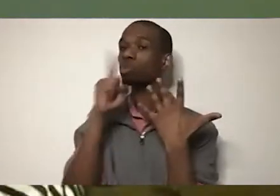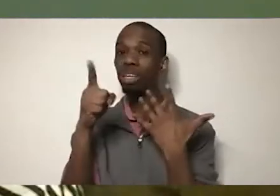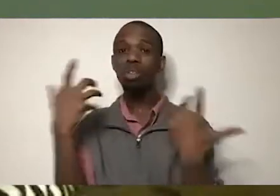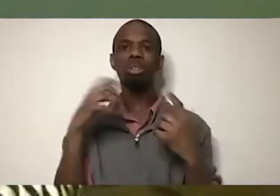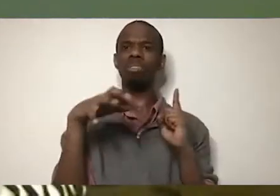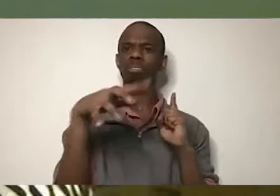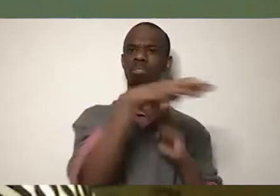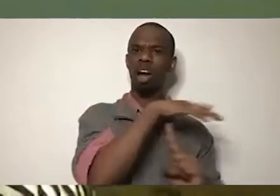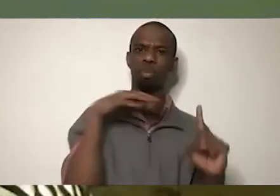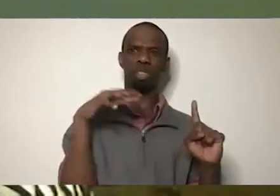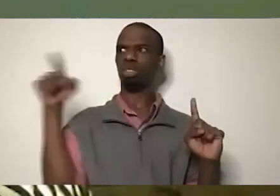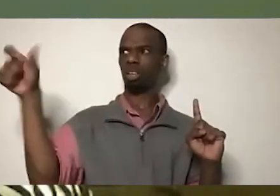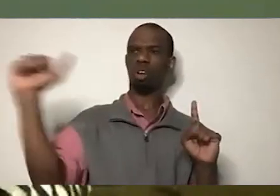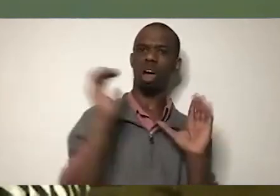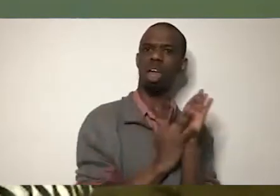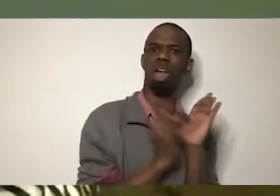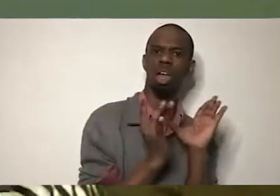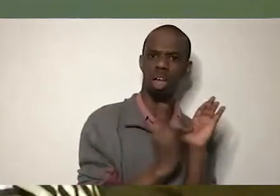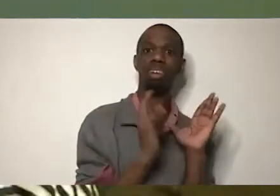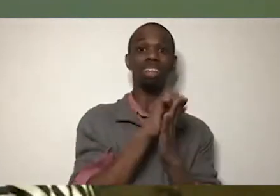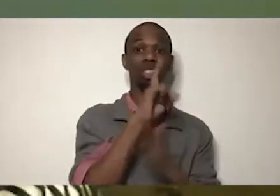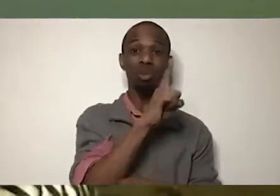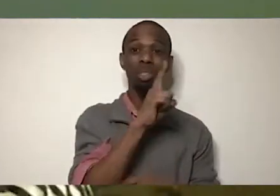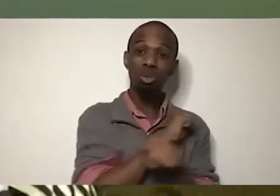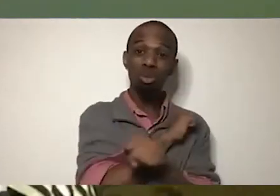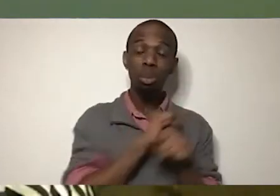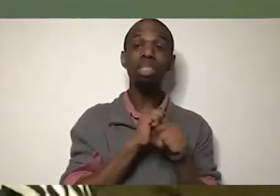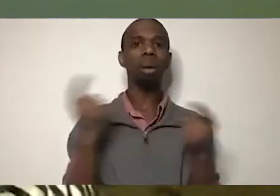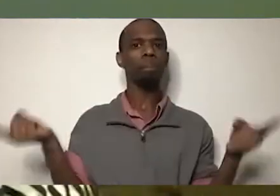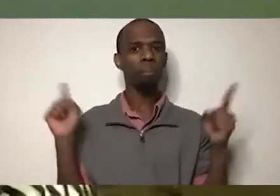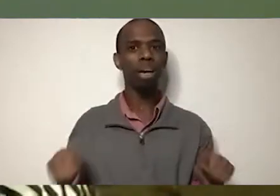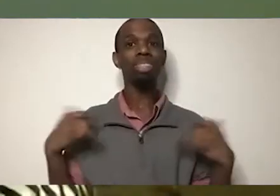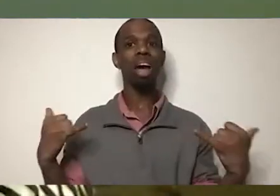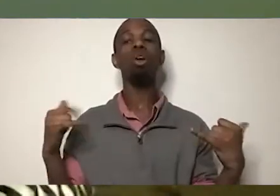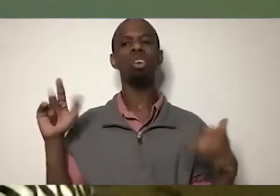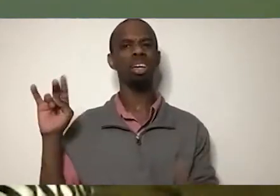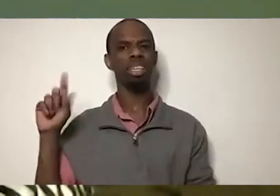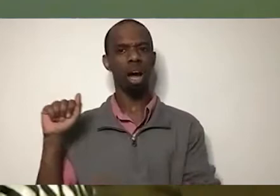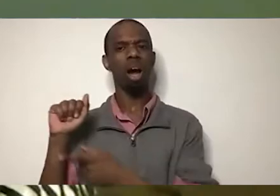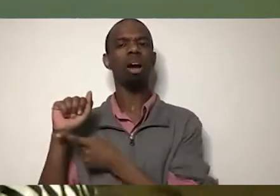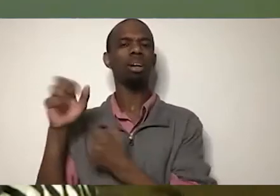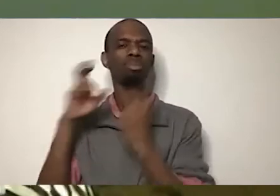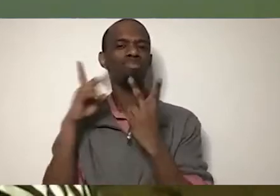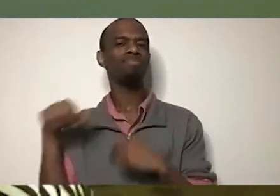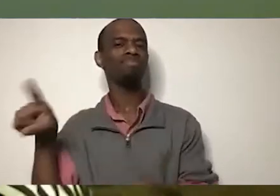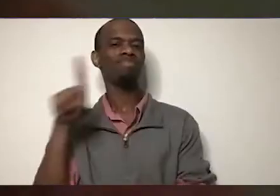levers. What do you think? Why was that the lever you pulled? And what do you think we need to be doing in response to some of this?